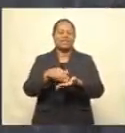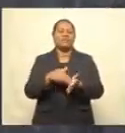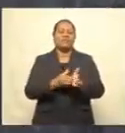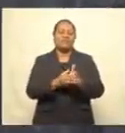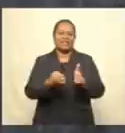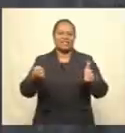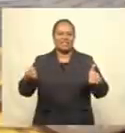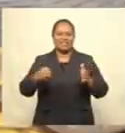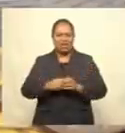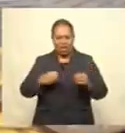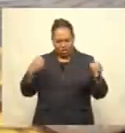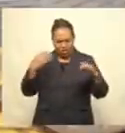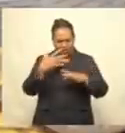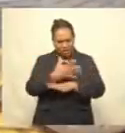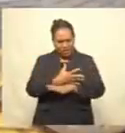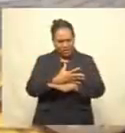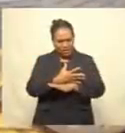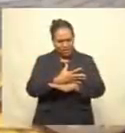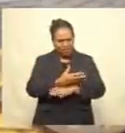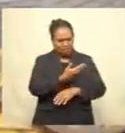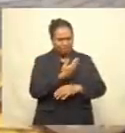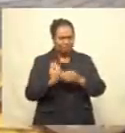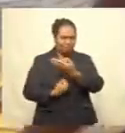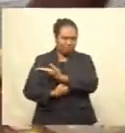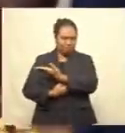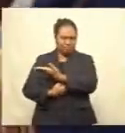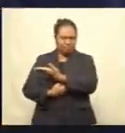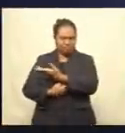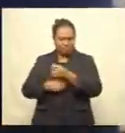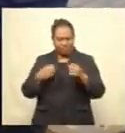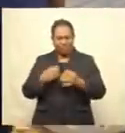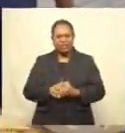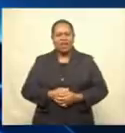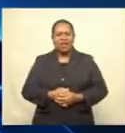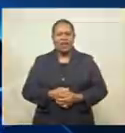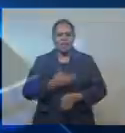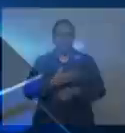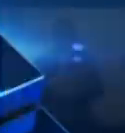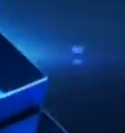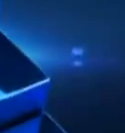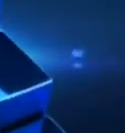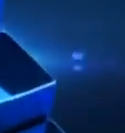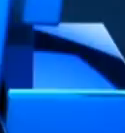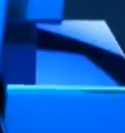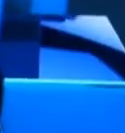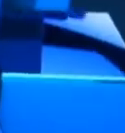and confusion over Gander shipping operations. Stay with us.